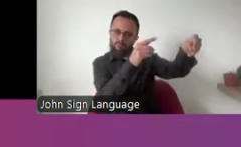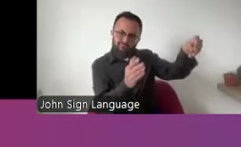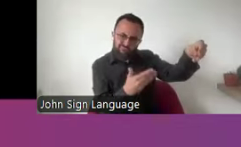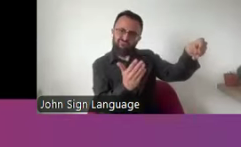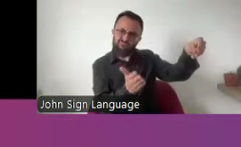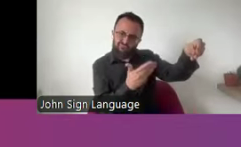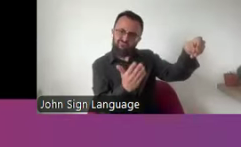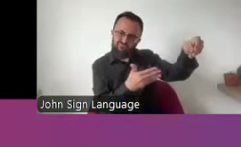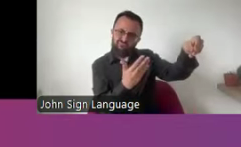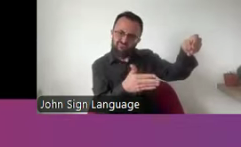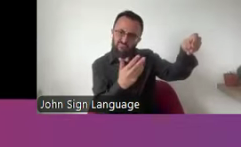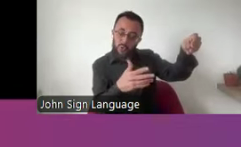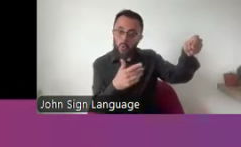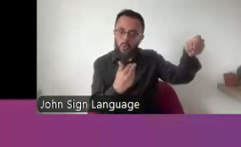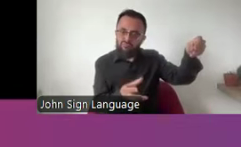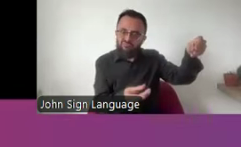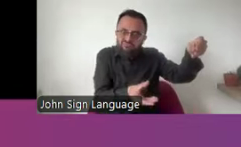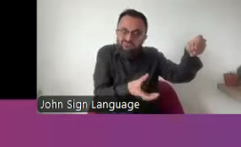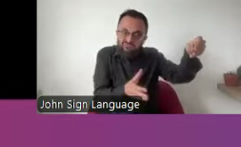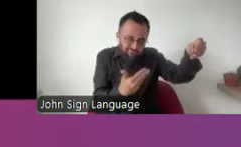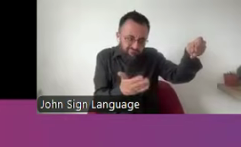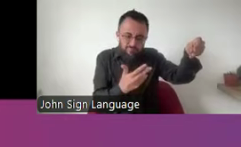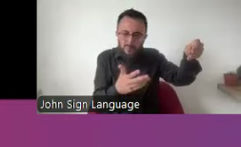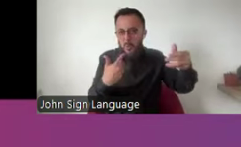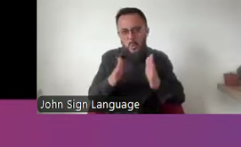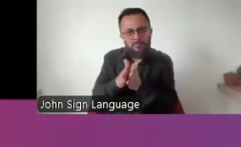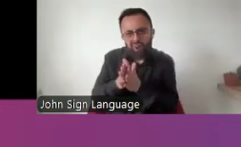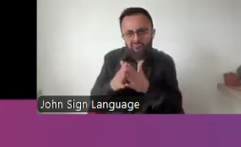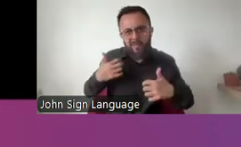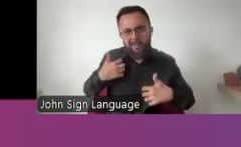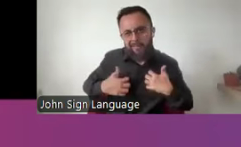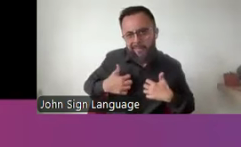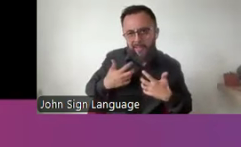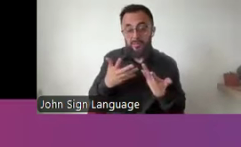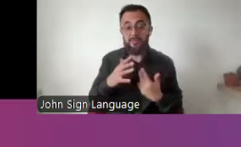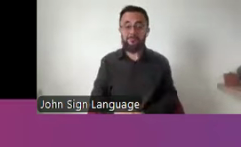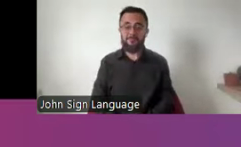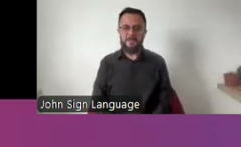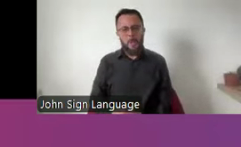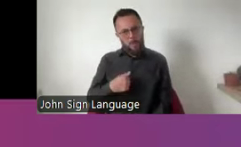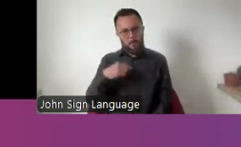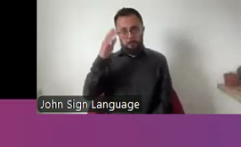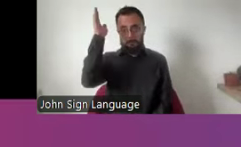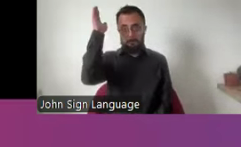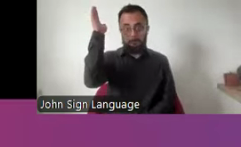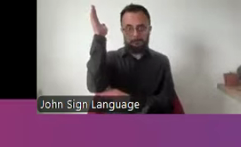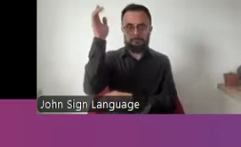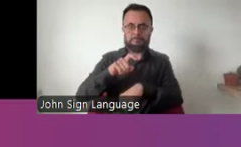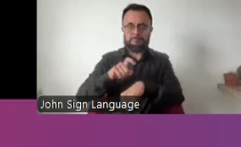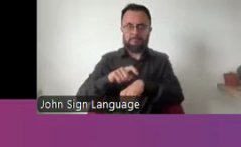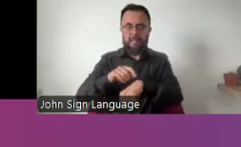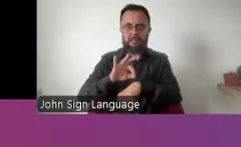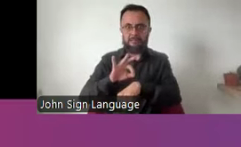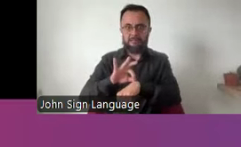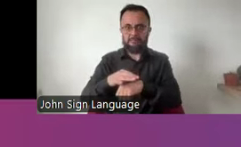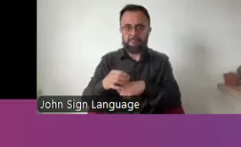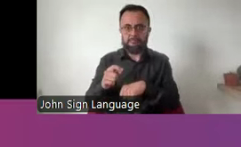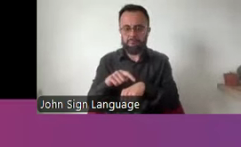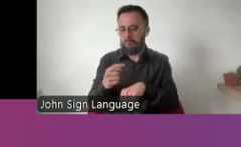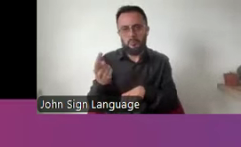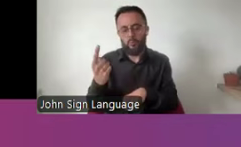All right, so I think I just have a few more minutes, and I just wanted to change the topic very briefly and just for a